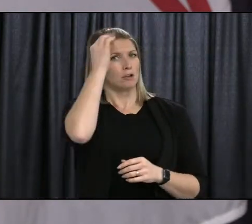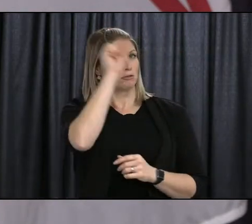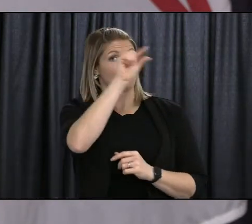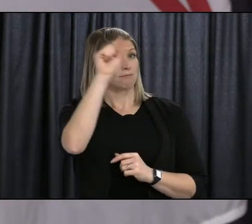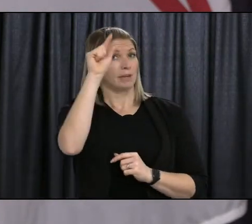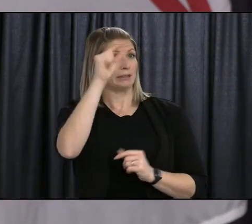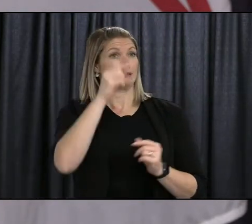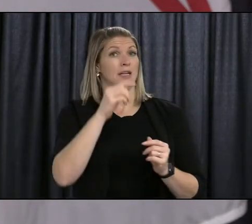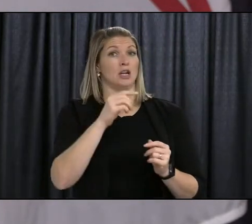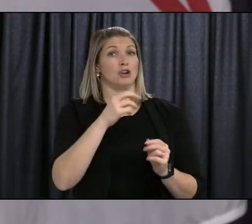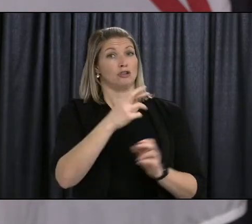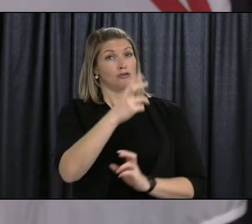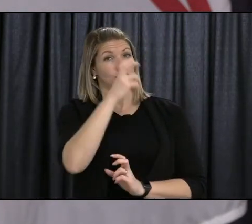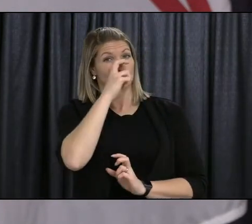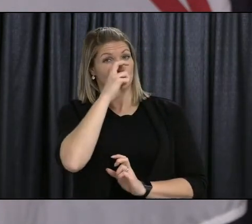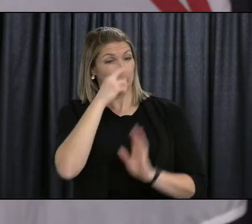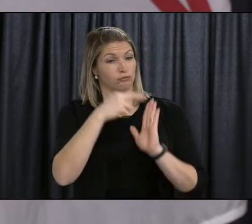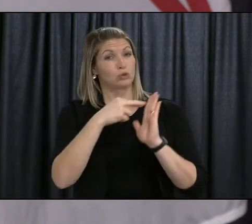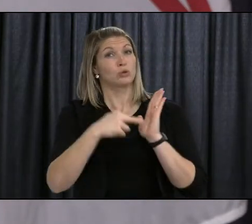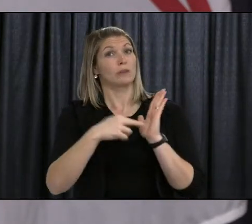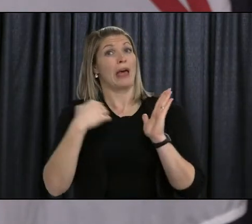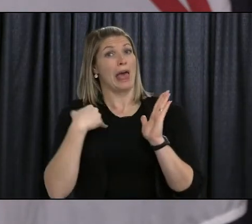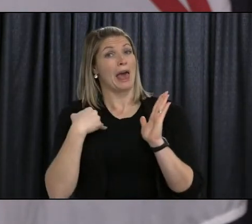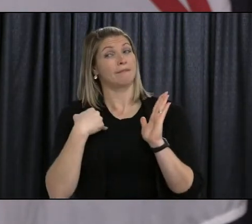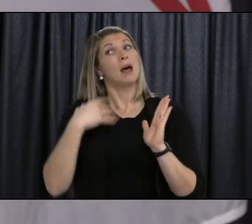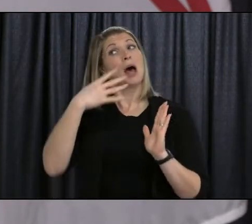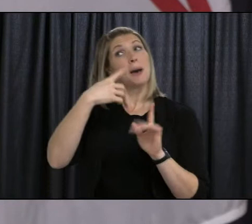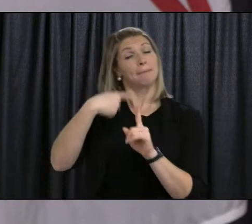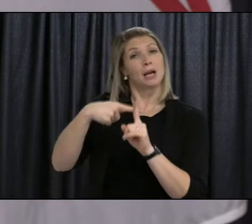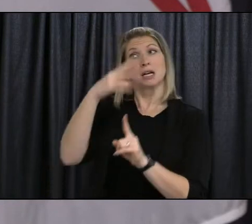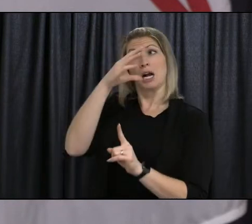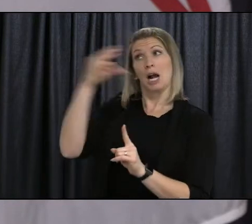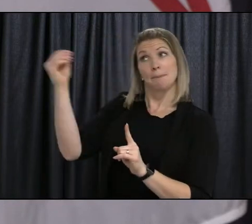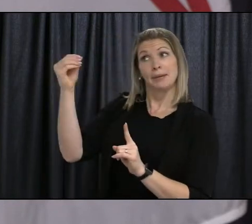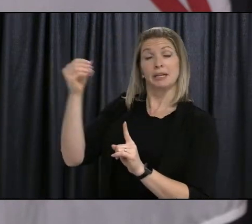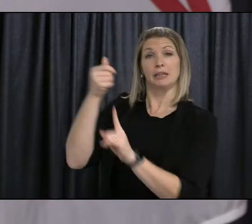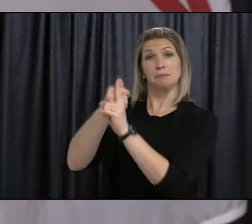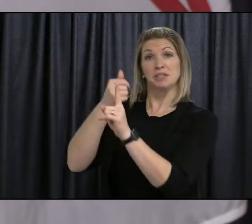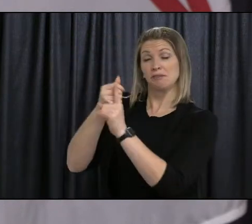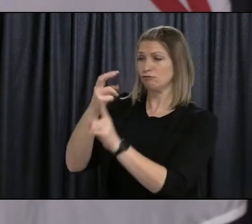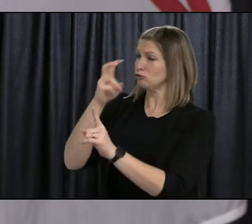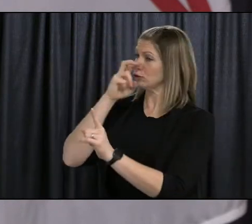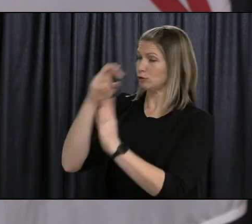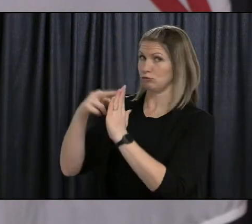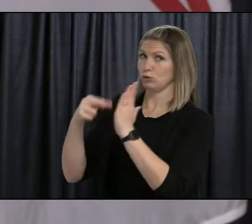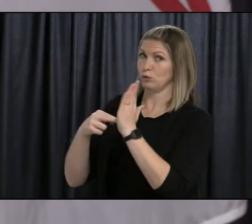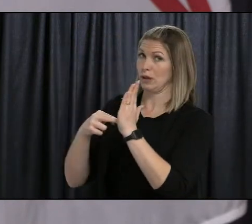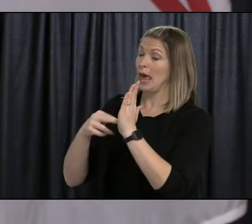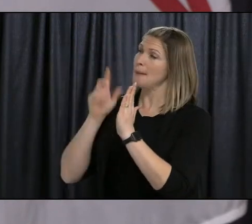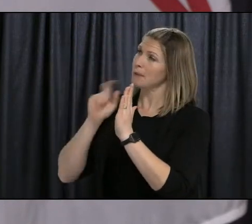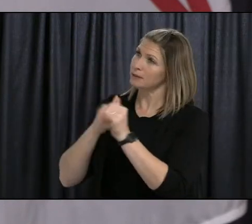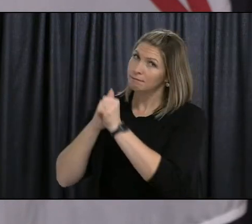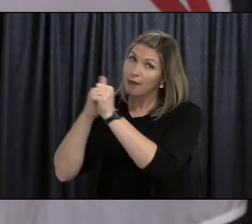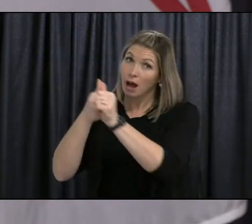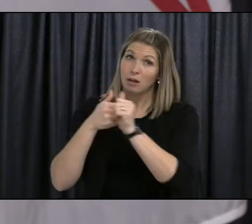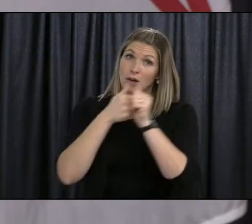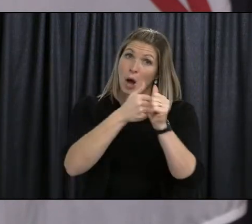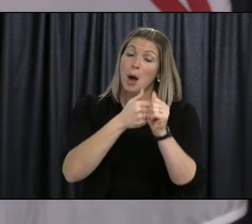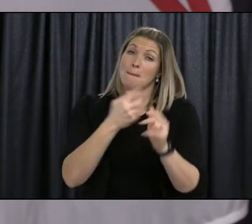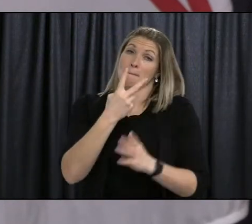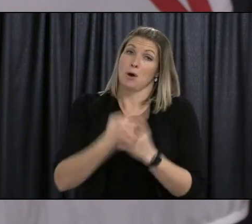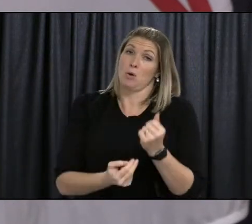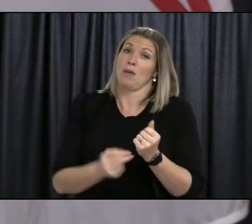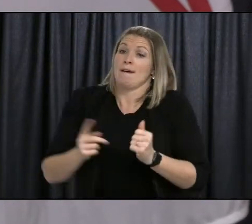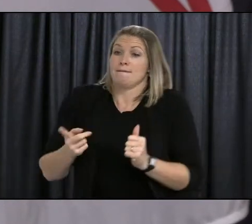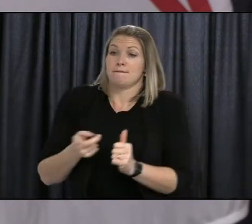do with that vaccine. So, the manufacturer has had some requirements for us. So it has to be kept in an area